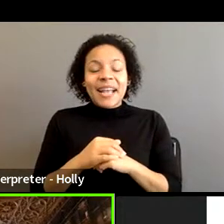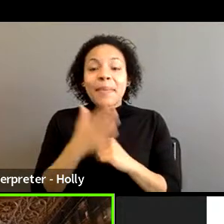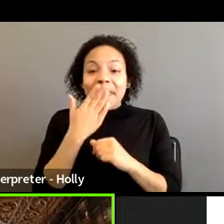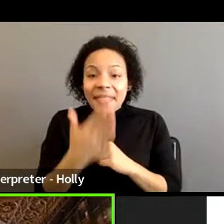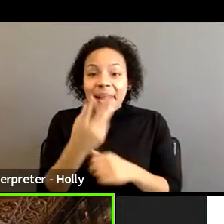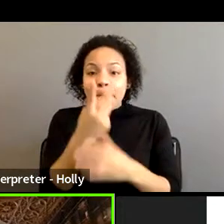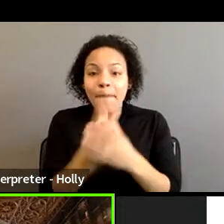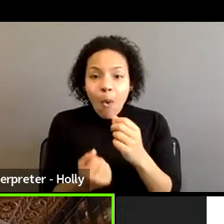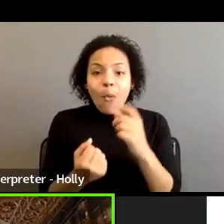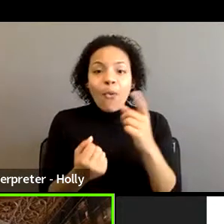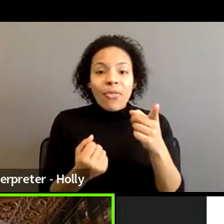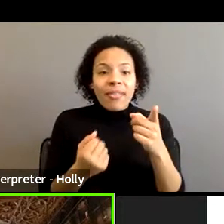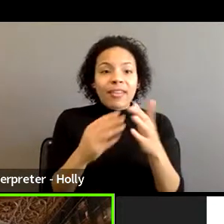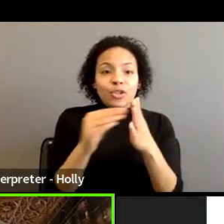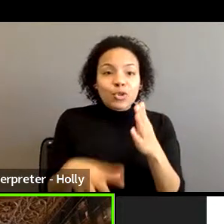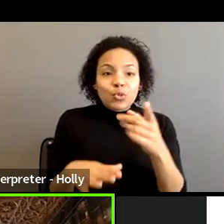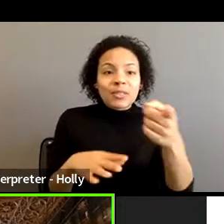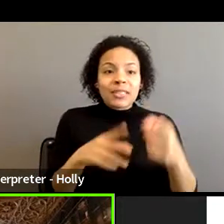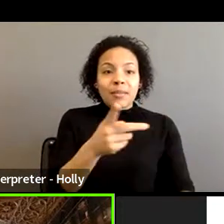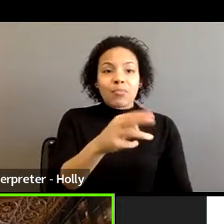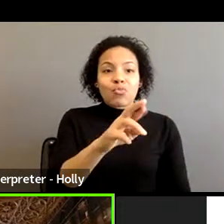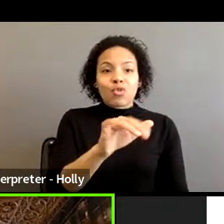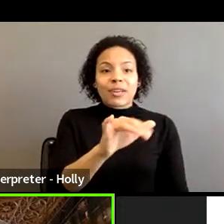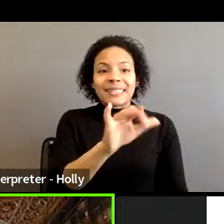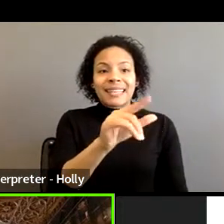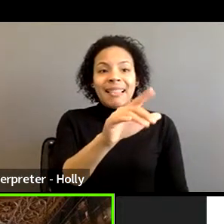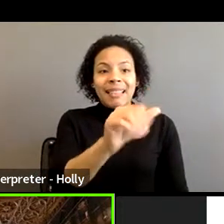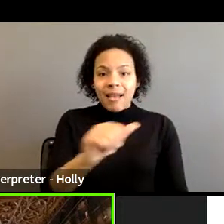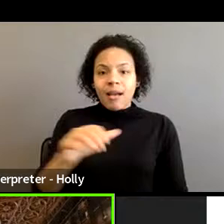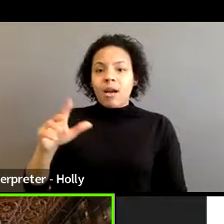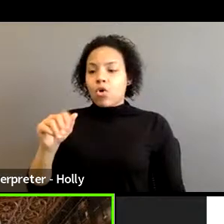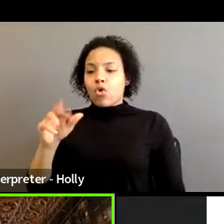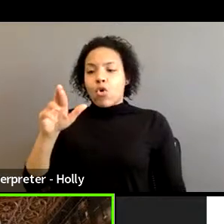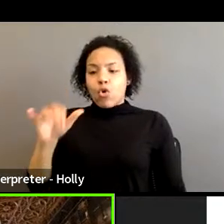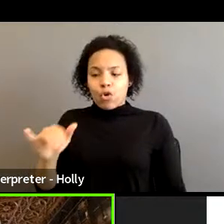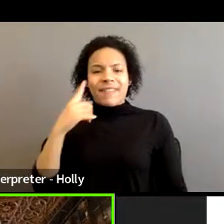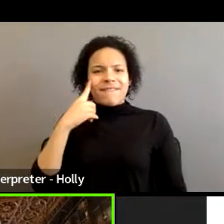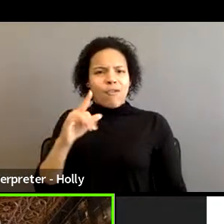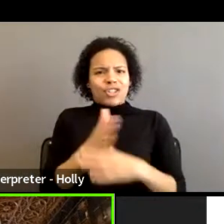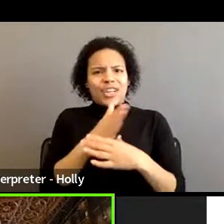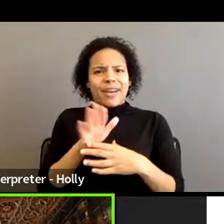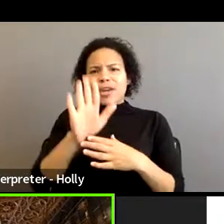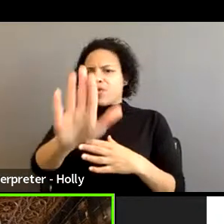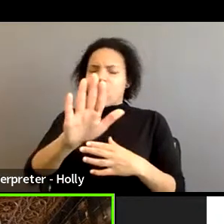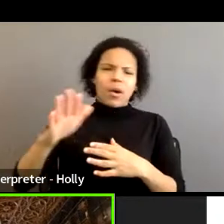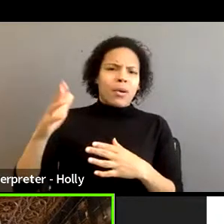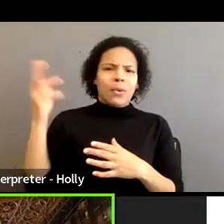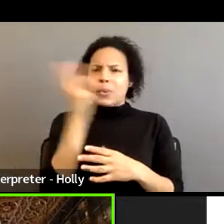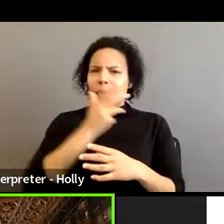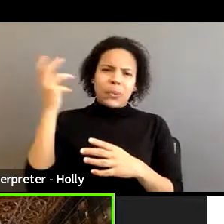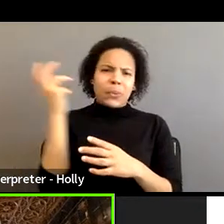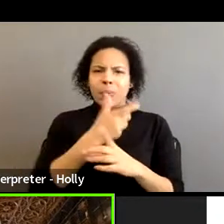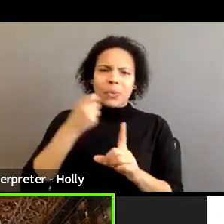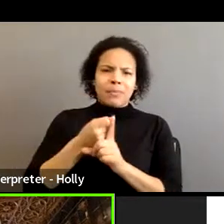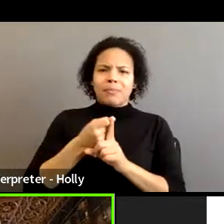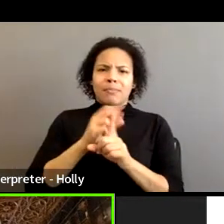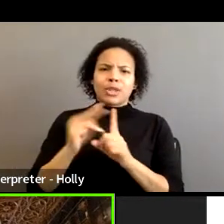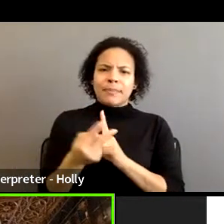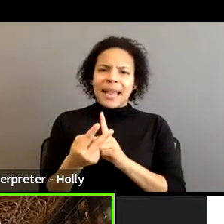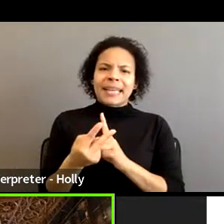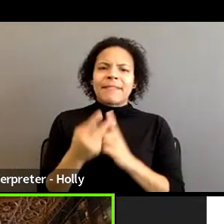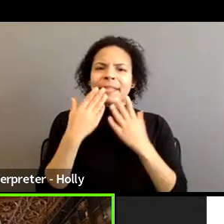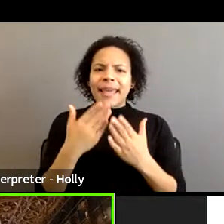Corey, for sharing your powerful perspectives. I did work at an institution that sounds a little bit like